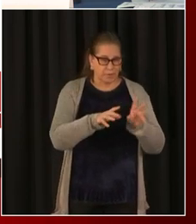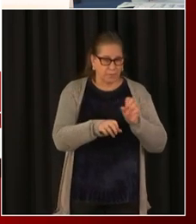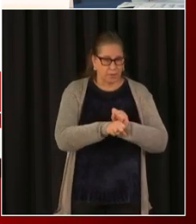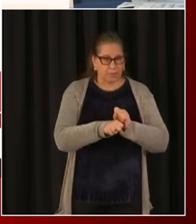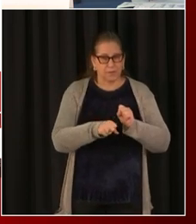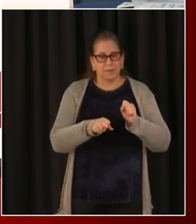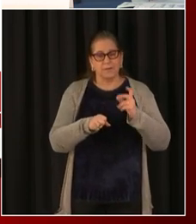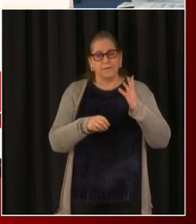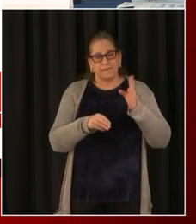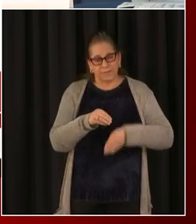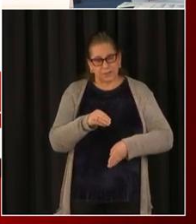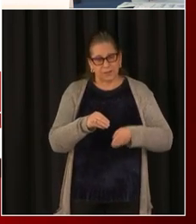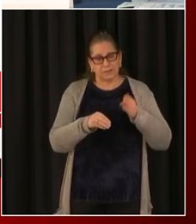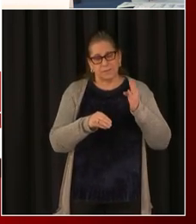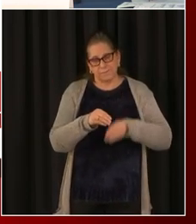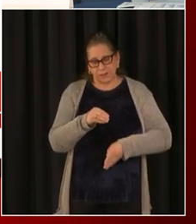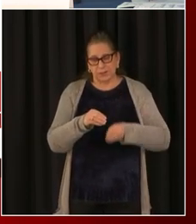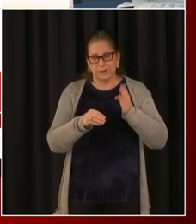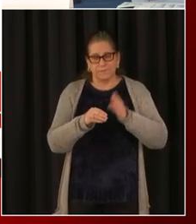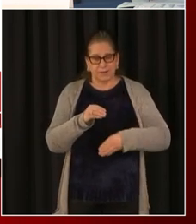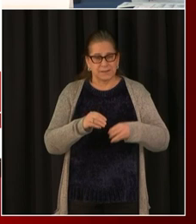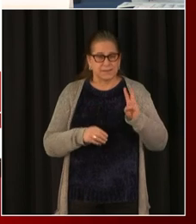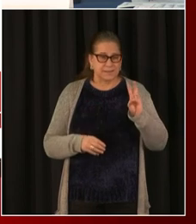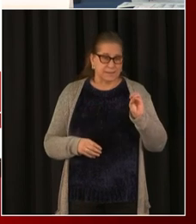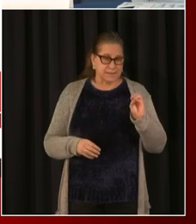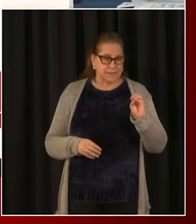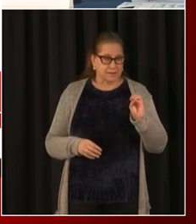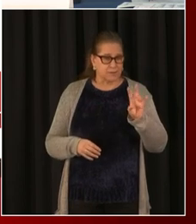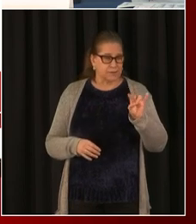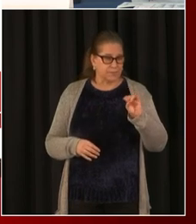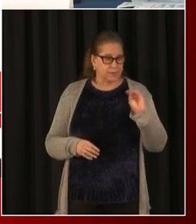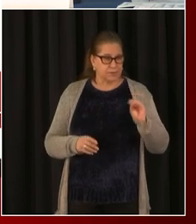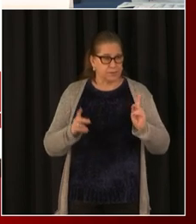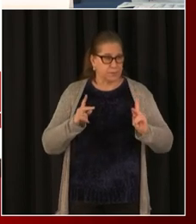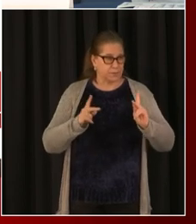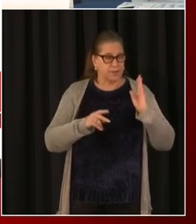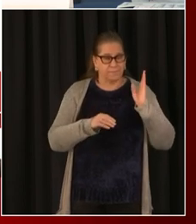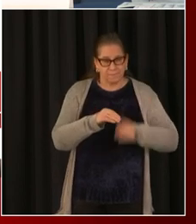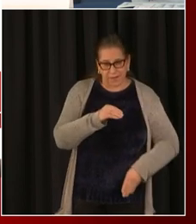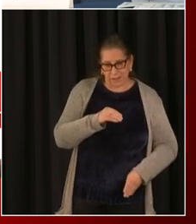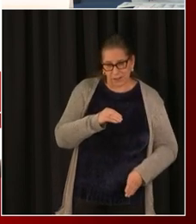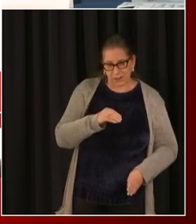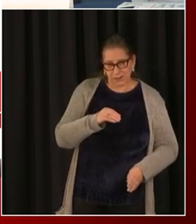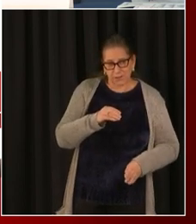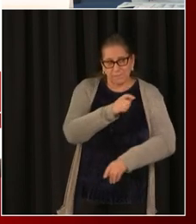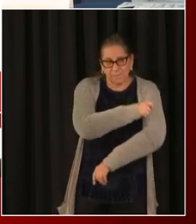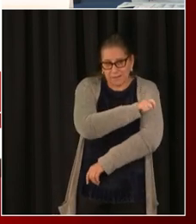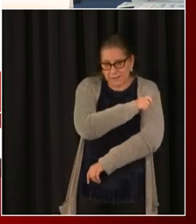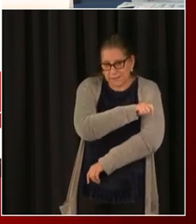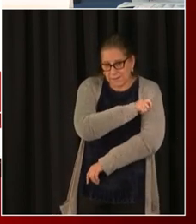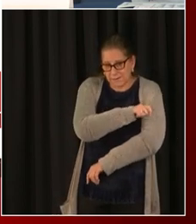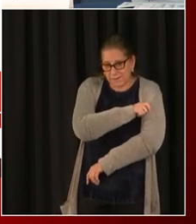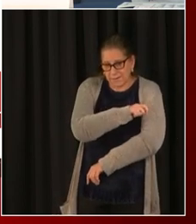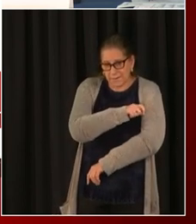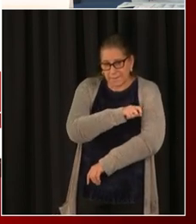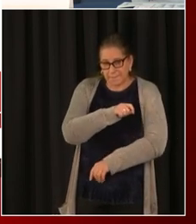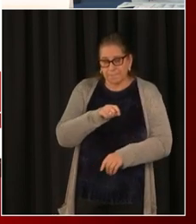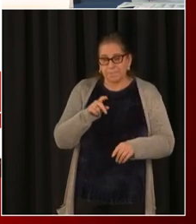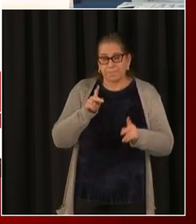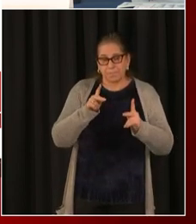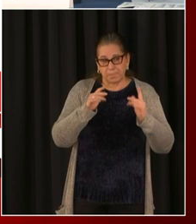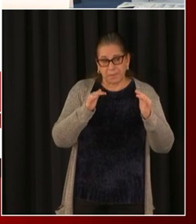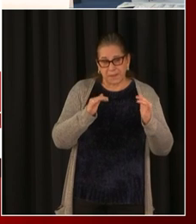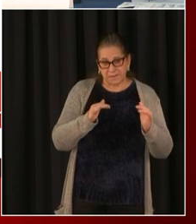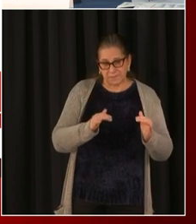70% of healthcare workers in a particular institution were getting vaccinated, and that started to drop, it suggests